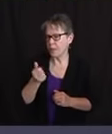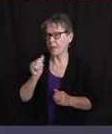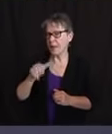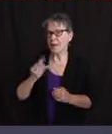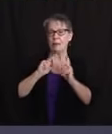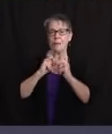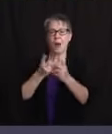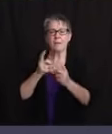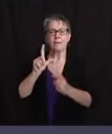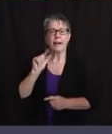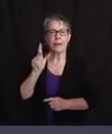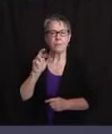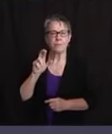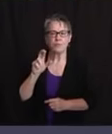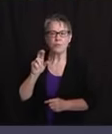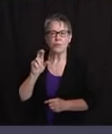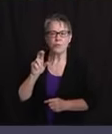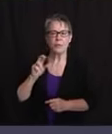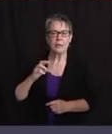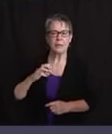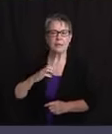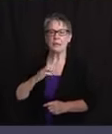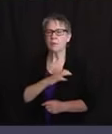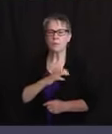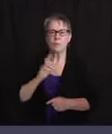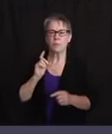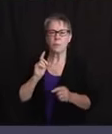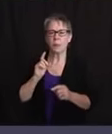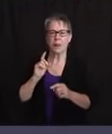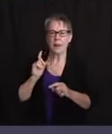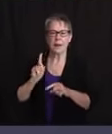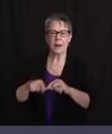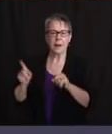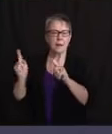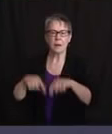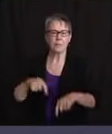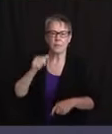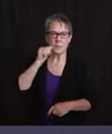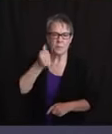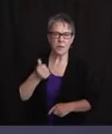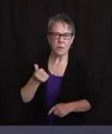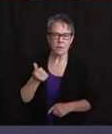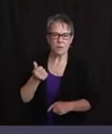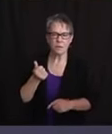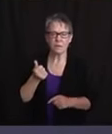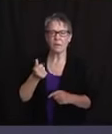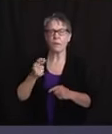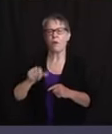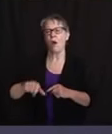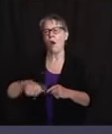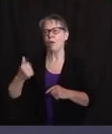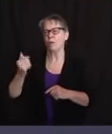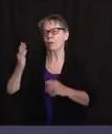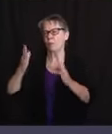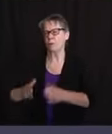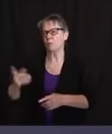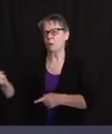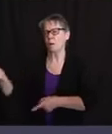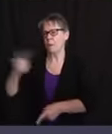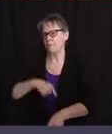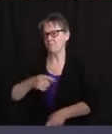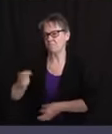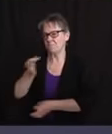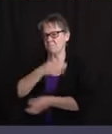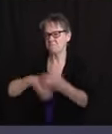you want to say anything about that? Actually, just on the first question, I think, we've obviously had a couple